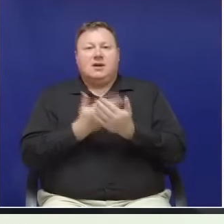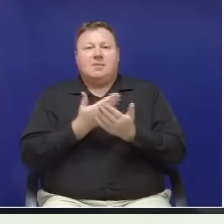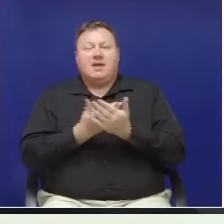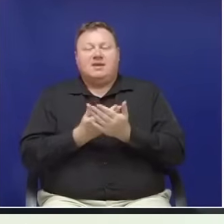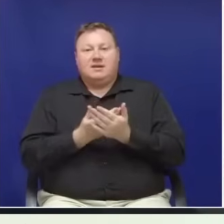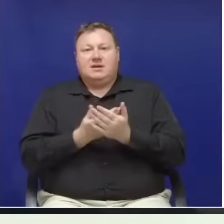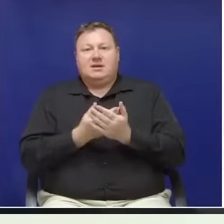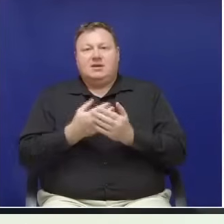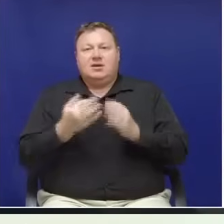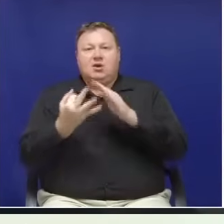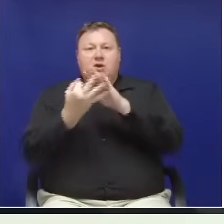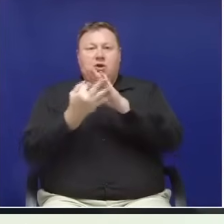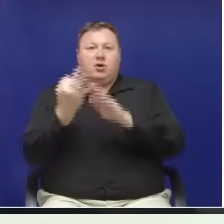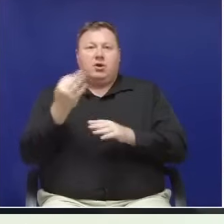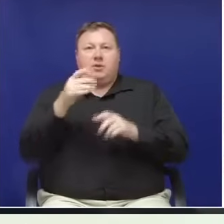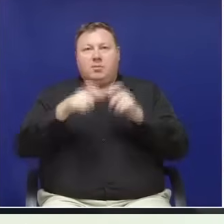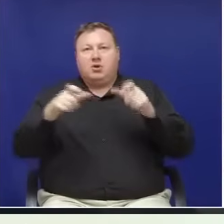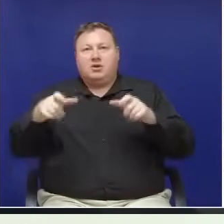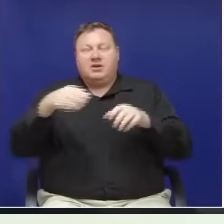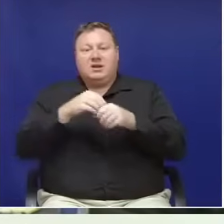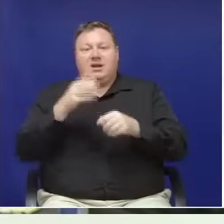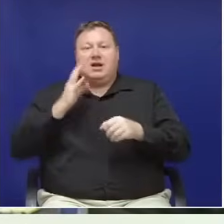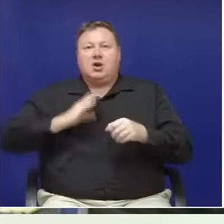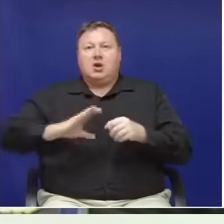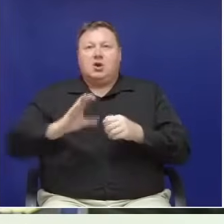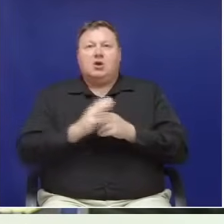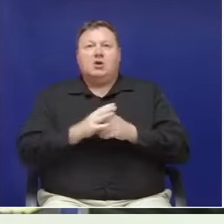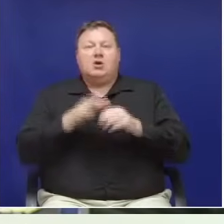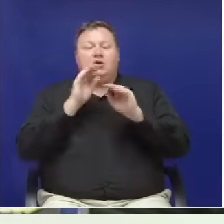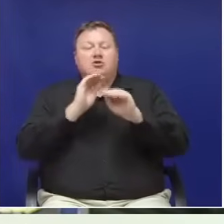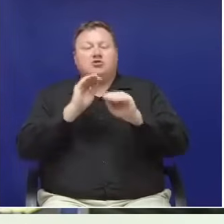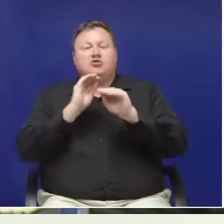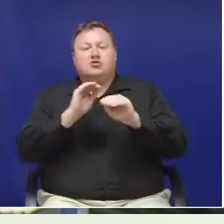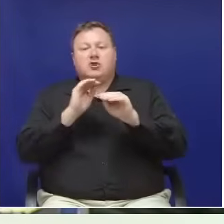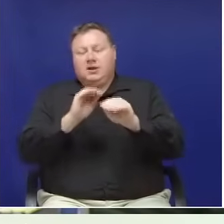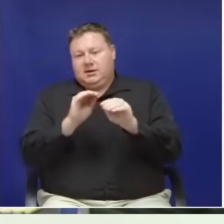colleges. Generally, we are training 5,000